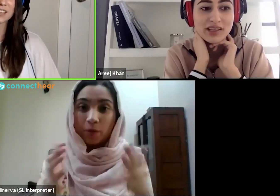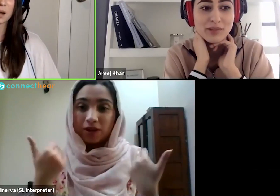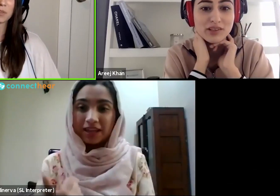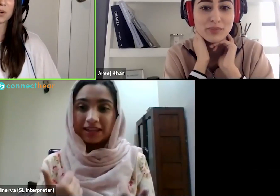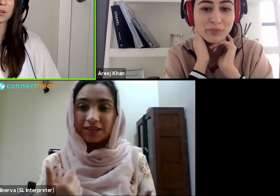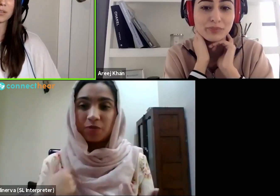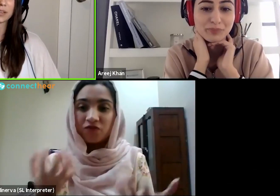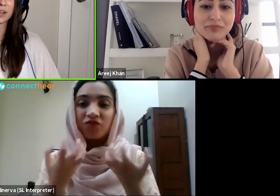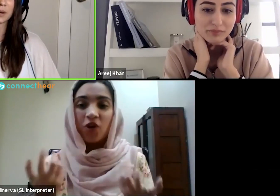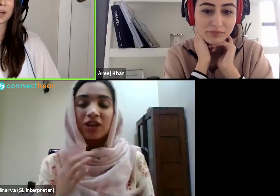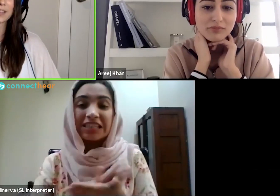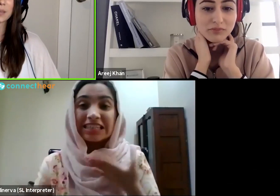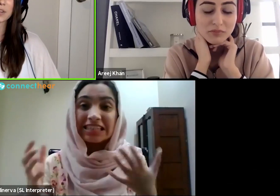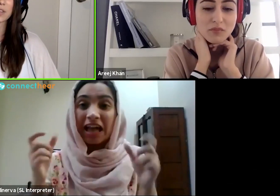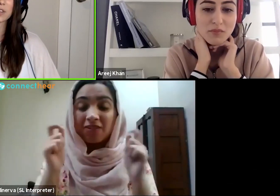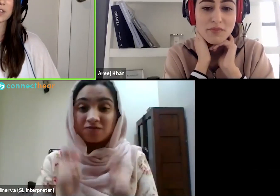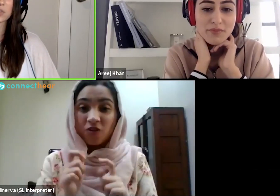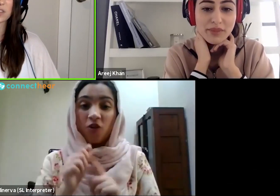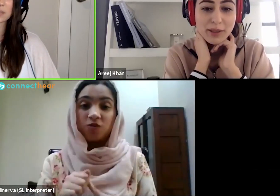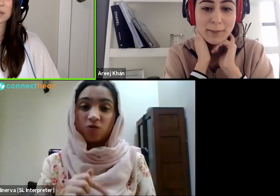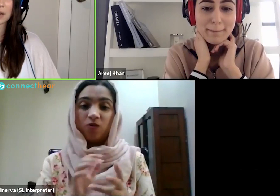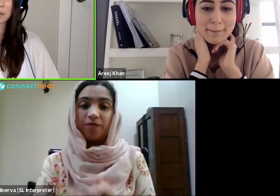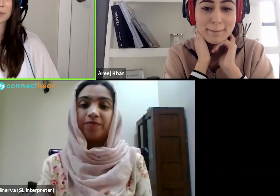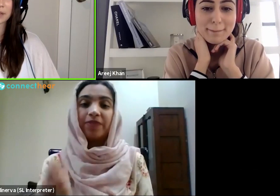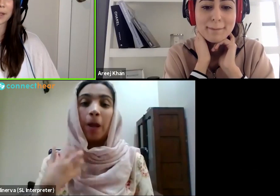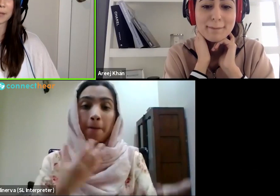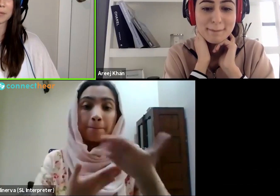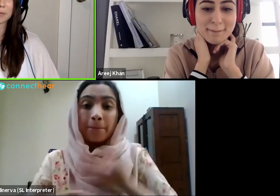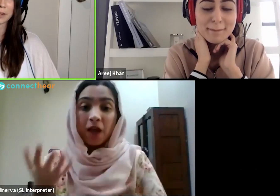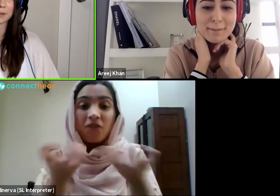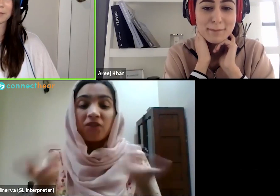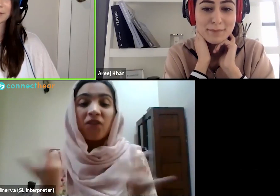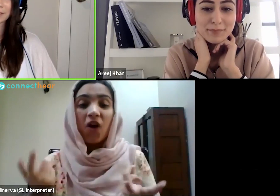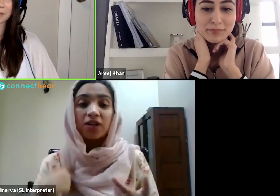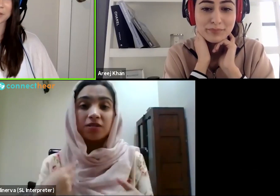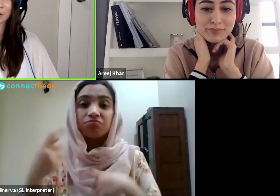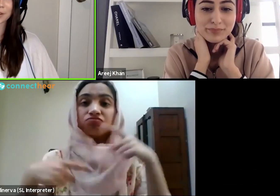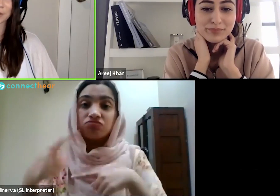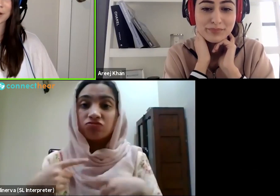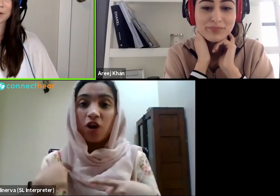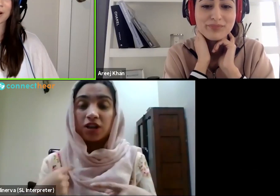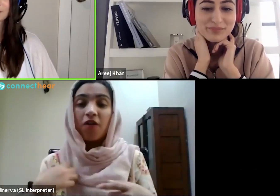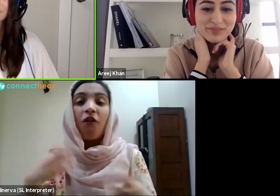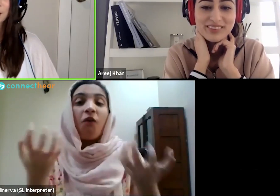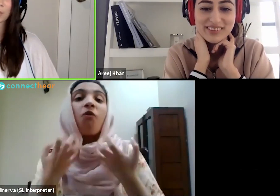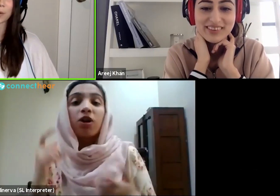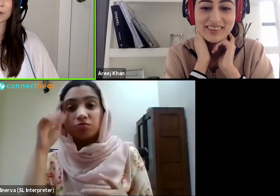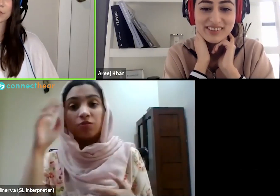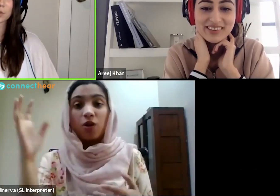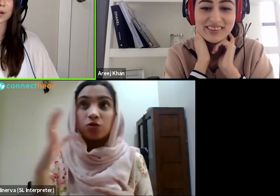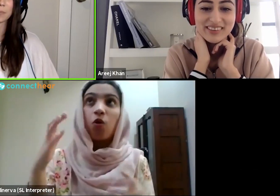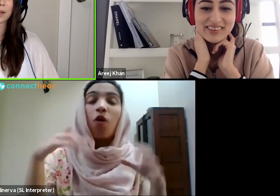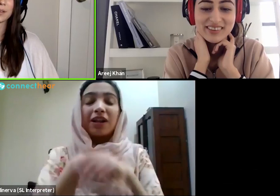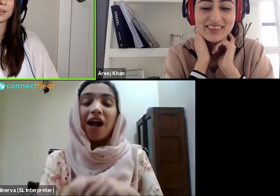find it's helpful. I think we're so visually driven sometimes, and we just love stories, regardless of the type of way we